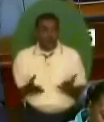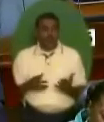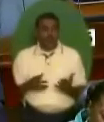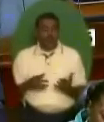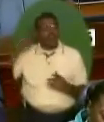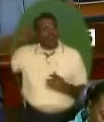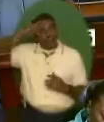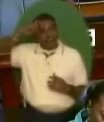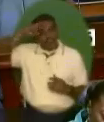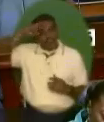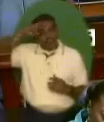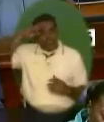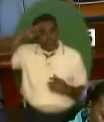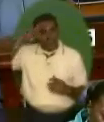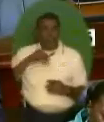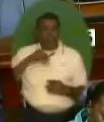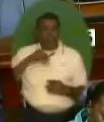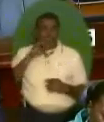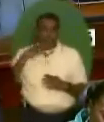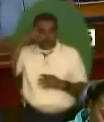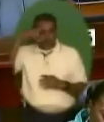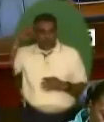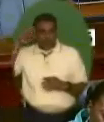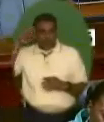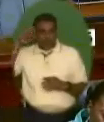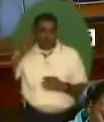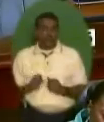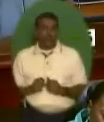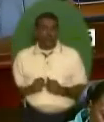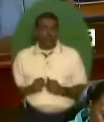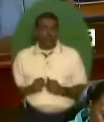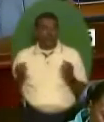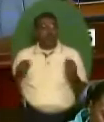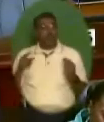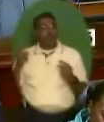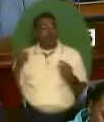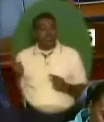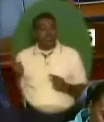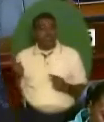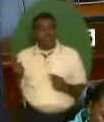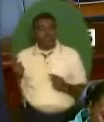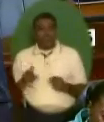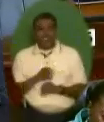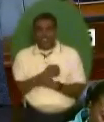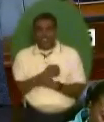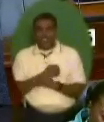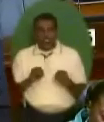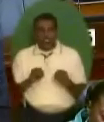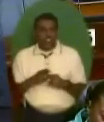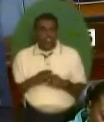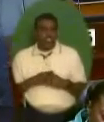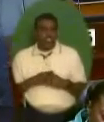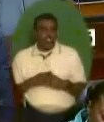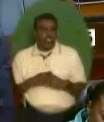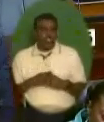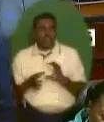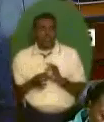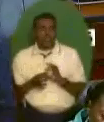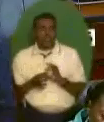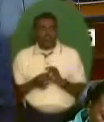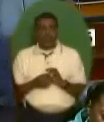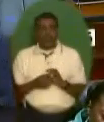this was that the government's performance in this, like so many other things, has been nothing short of